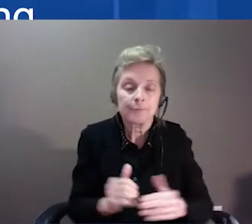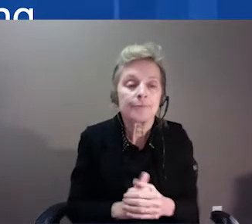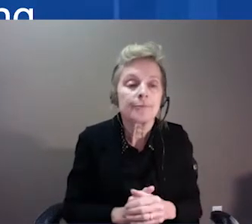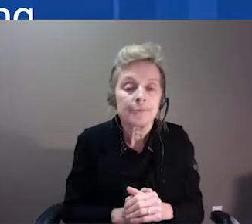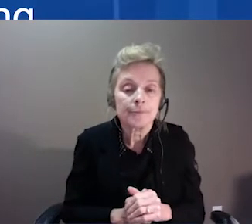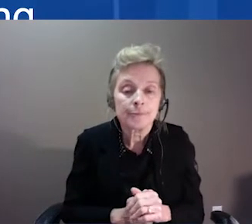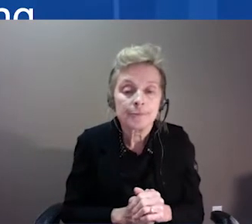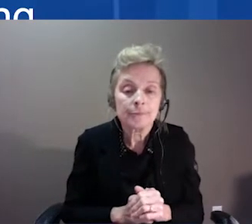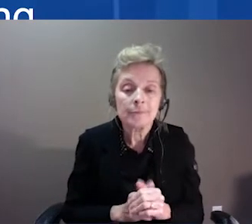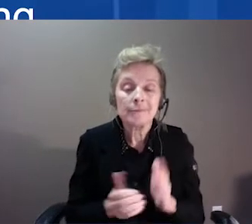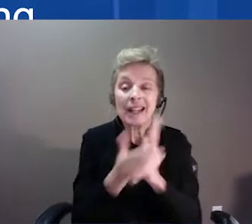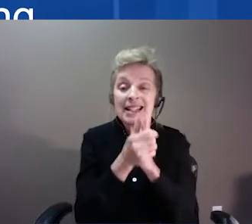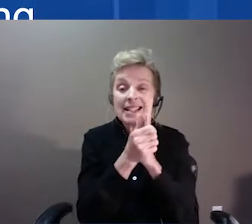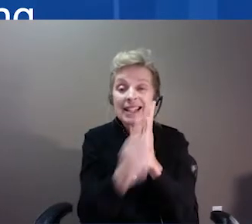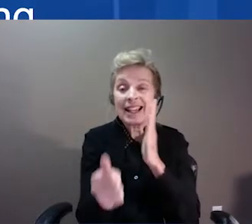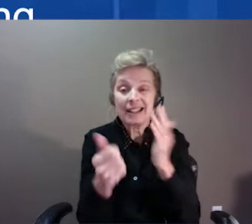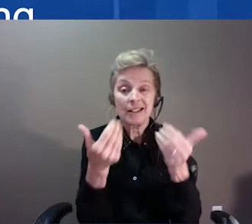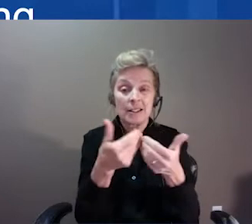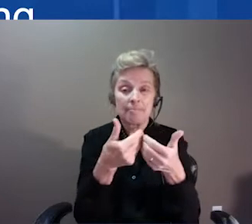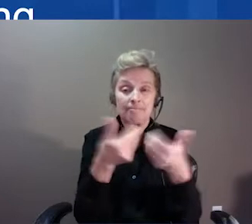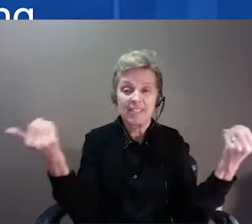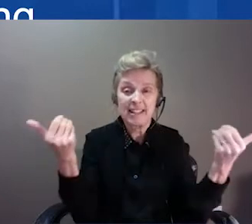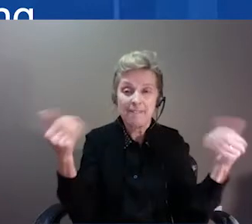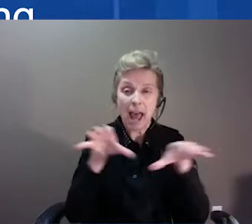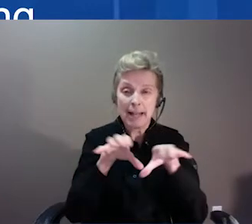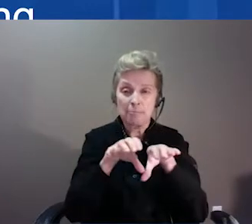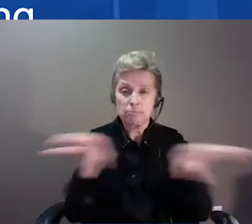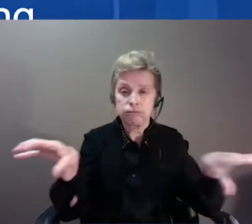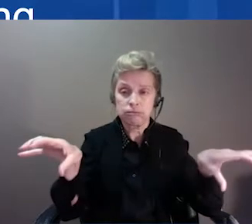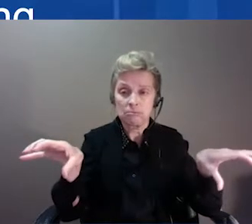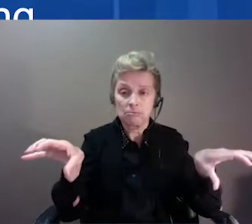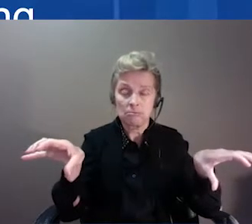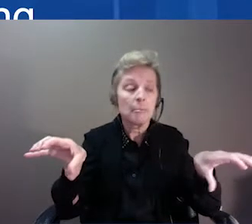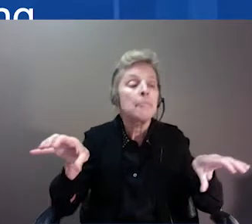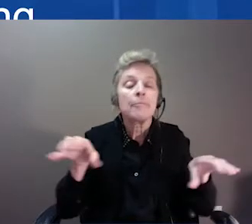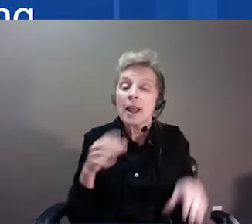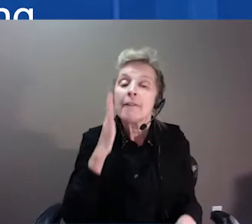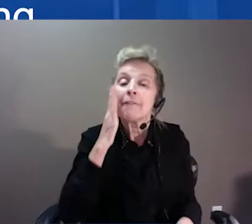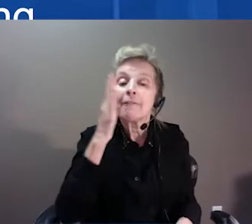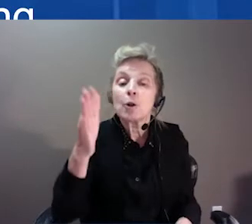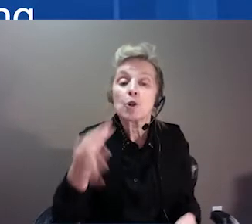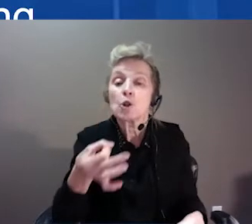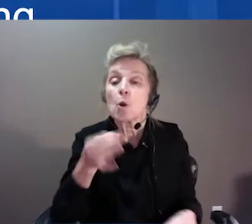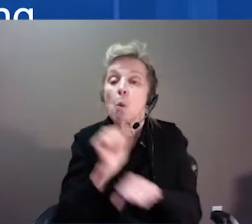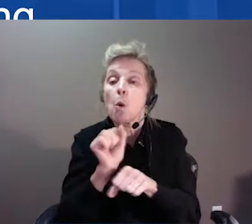Regarding the skills divide and the future work, one of the future work experts noted I do think people